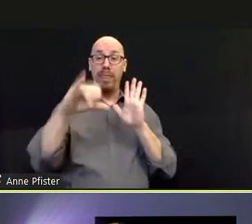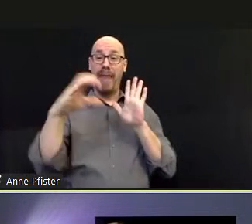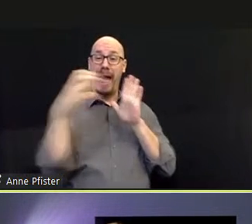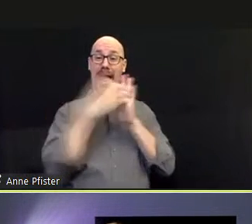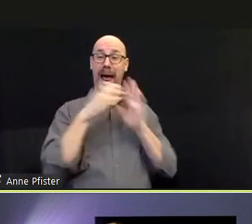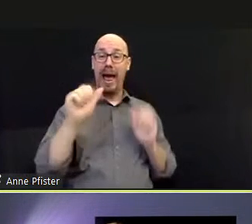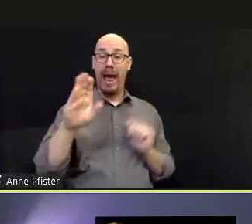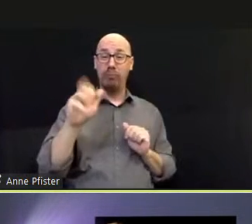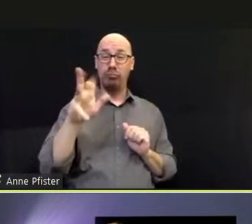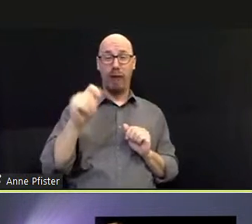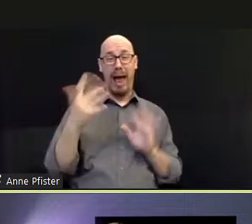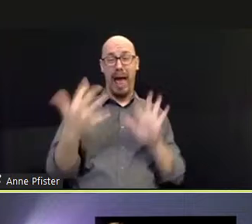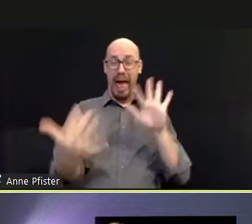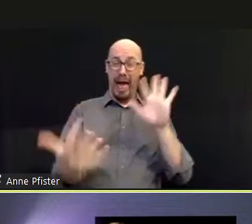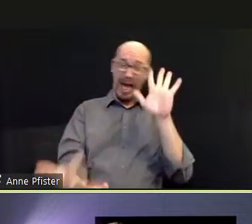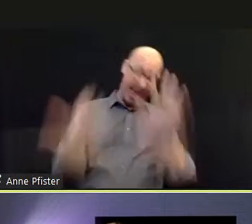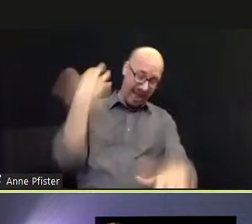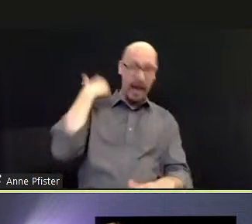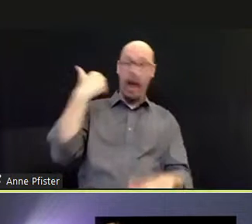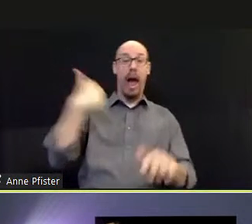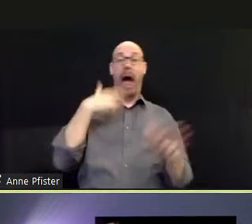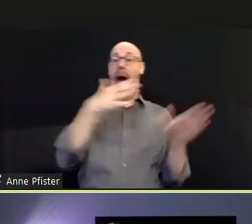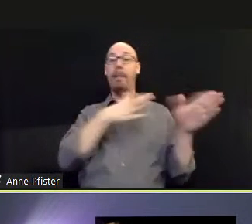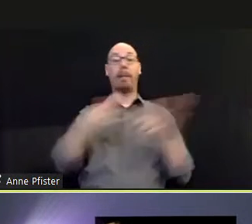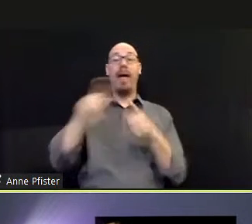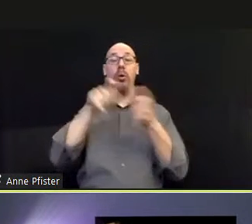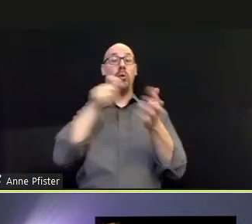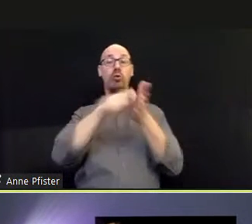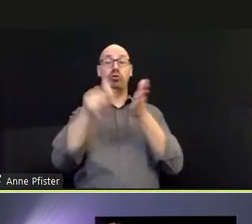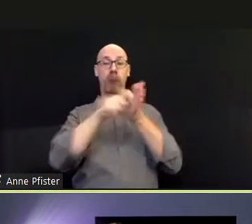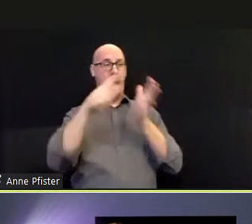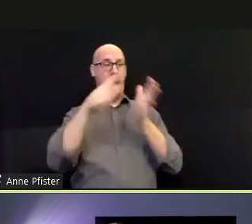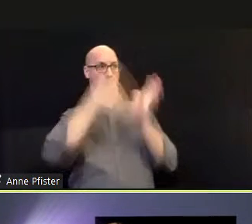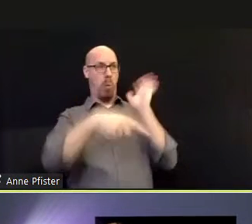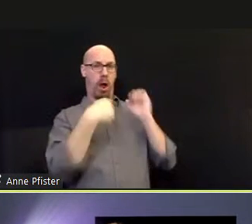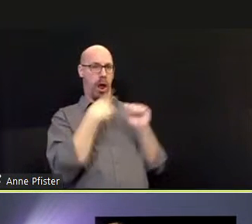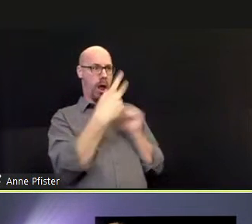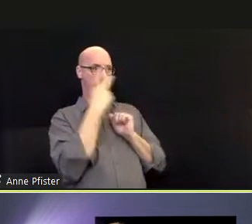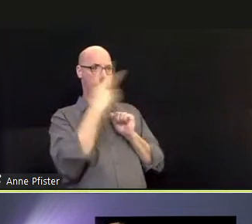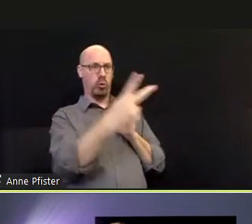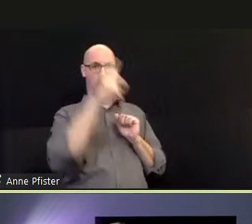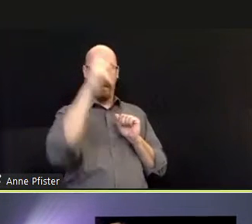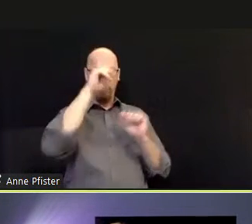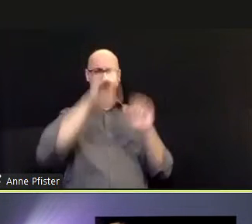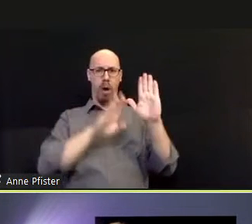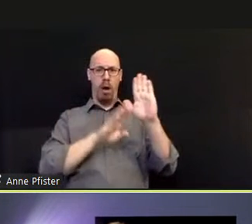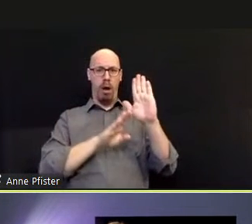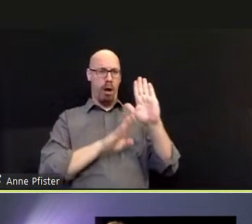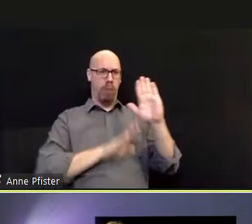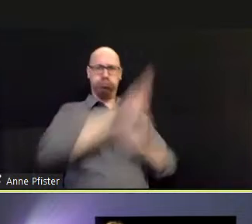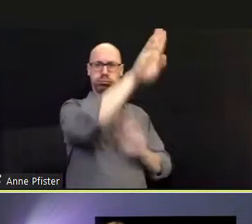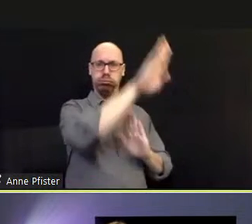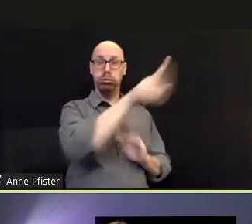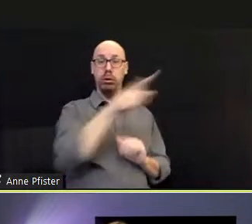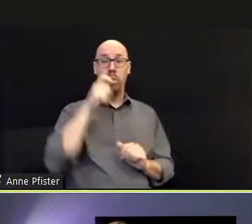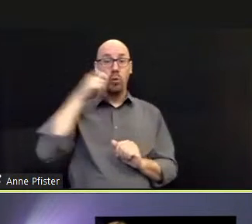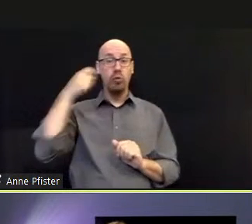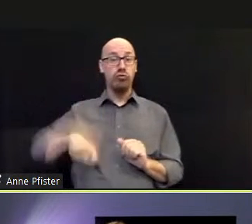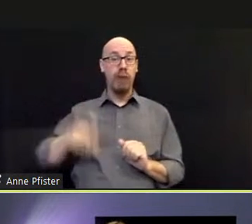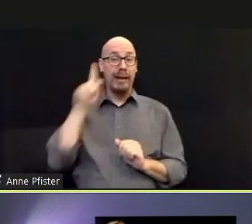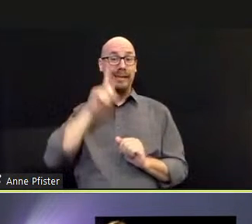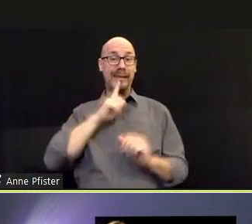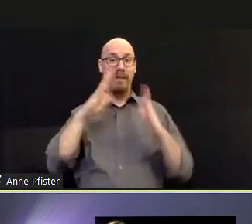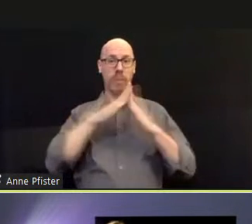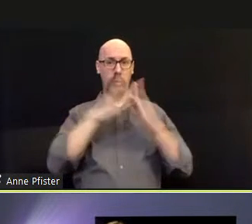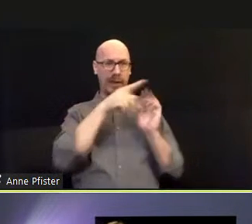I had planned to write about what I saw as a trajectory for some in the Ukrainian deaf community towards specific